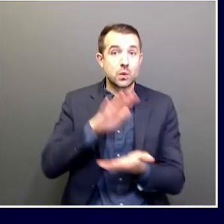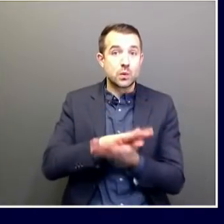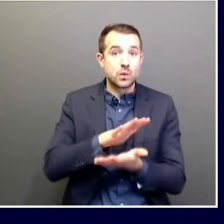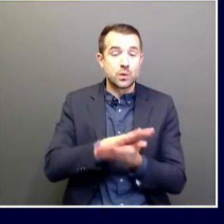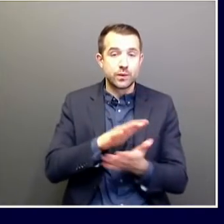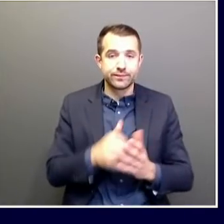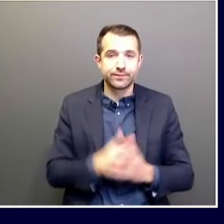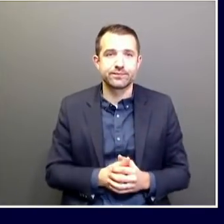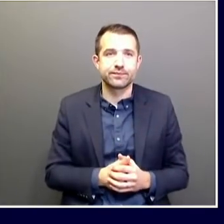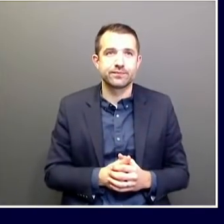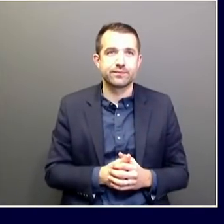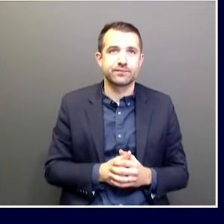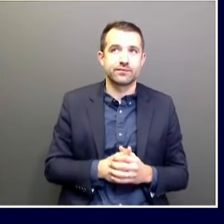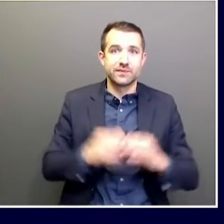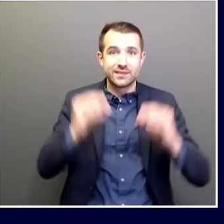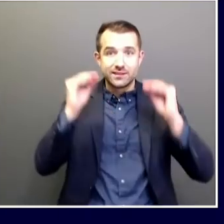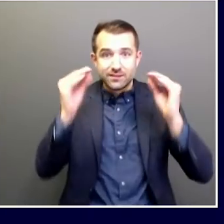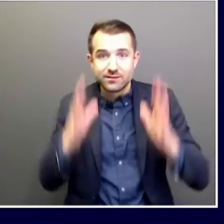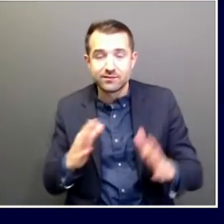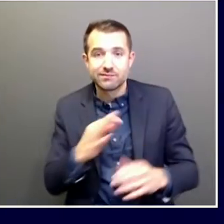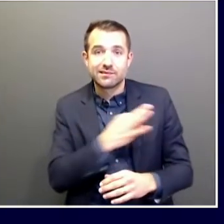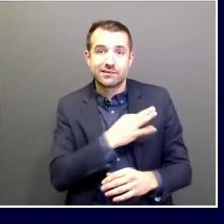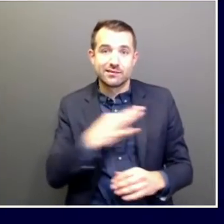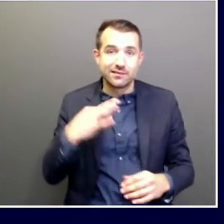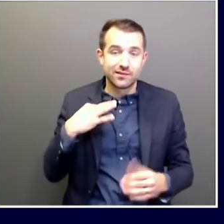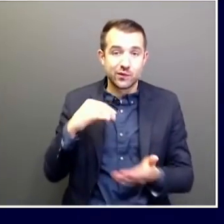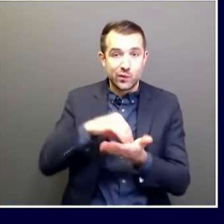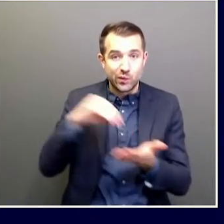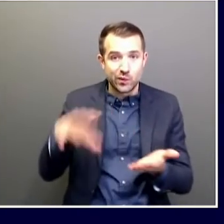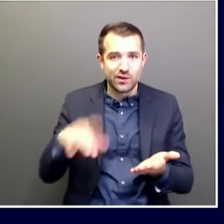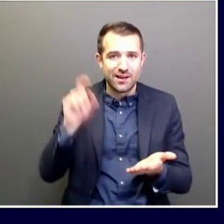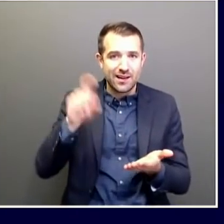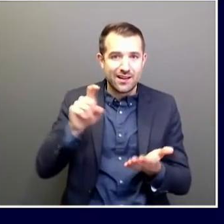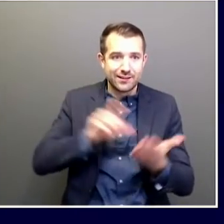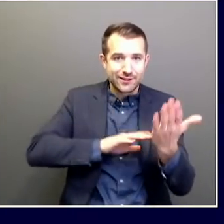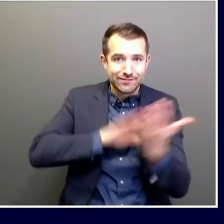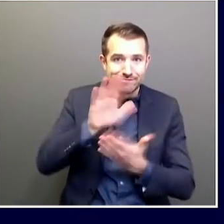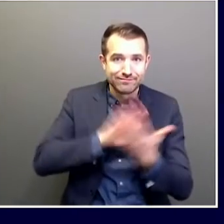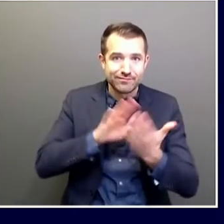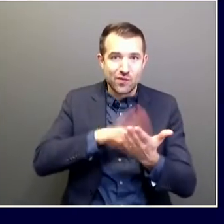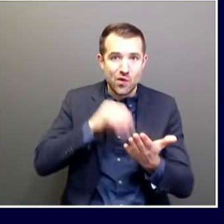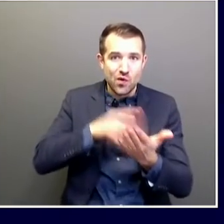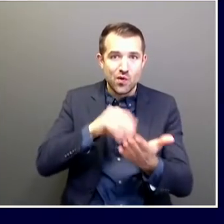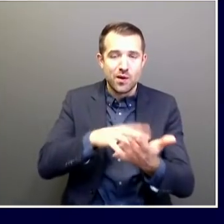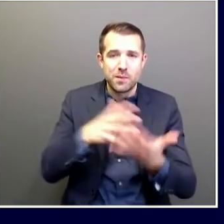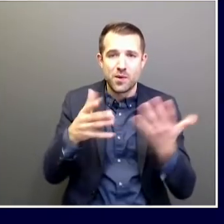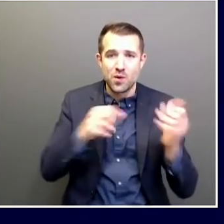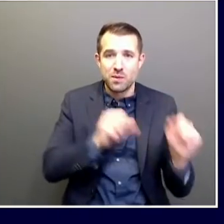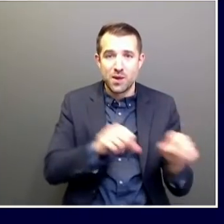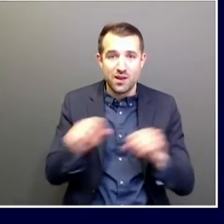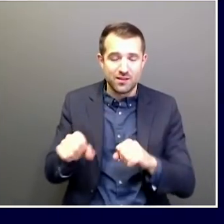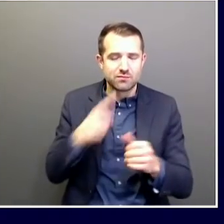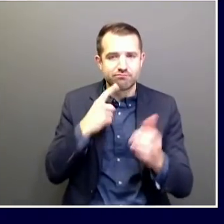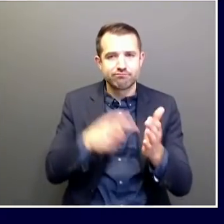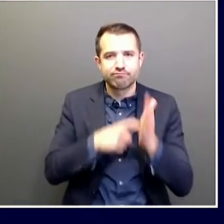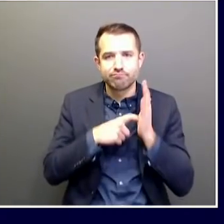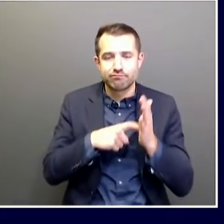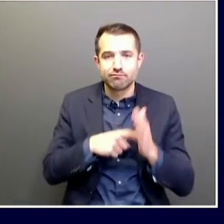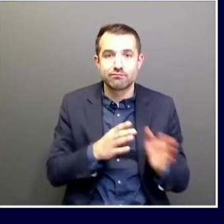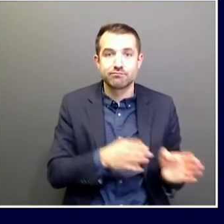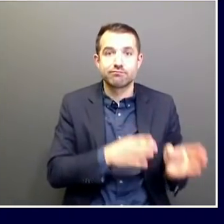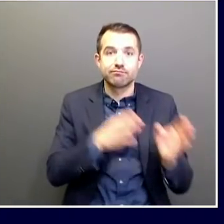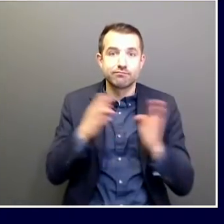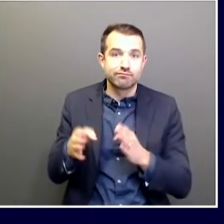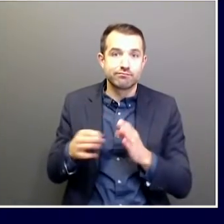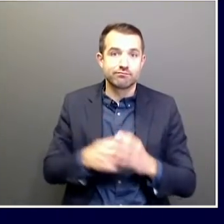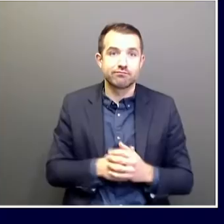in schools for in-person learning as much as possible. We're trying to figure out our travel policies. And this is where, again, I think we see, the US